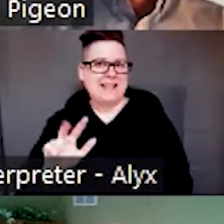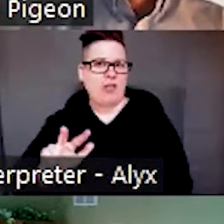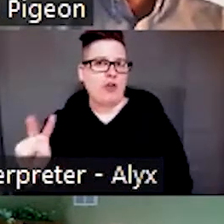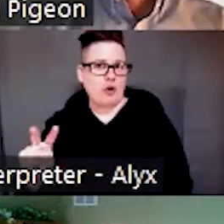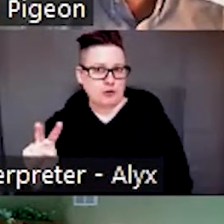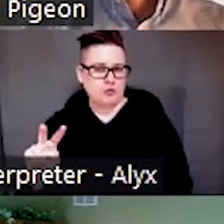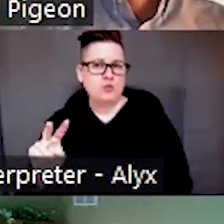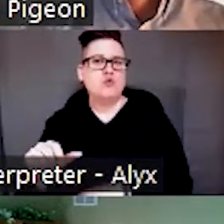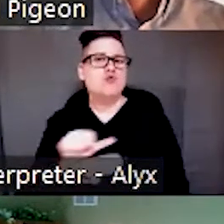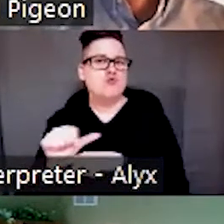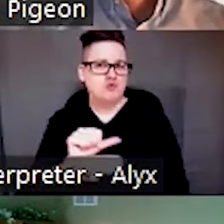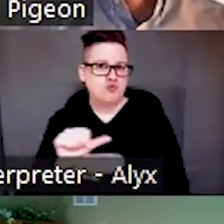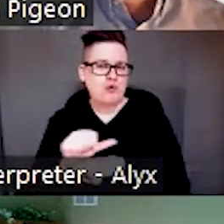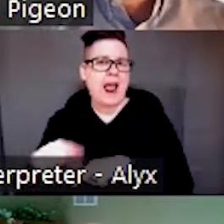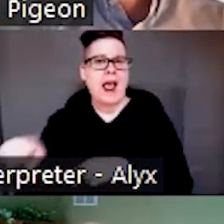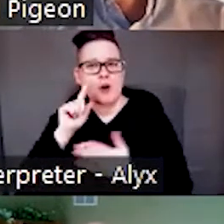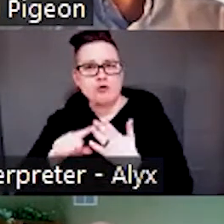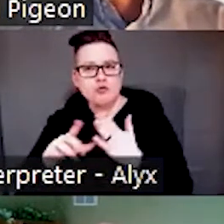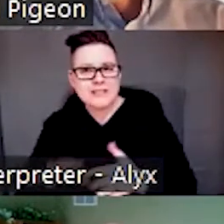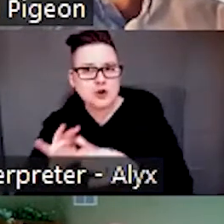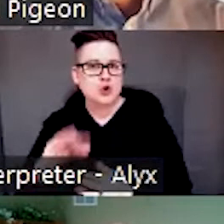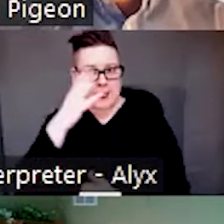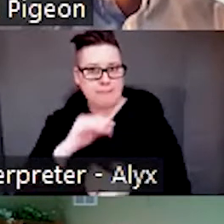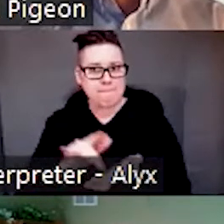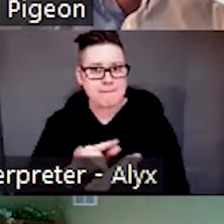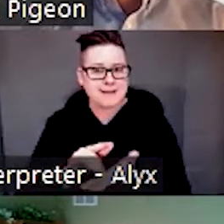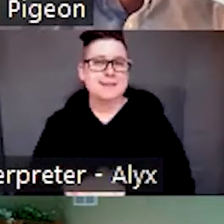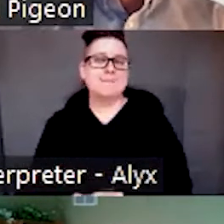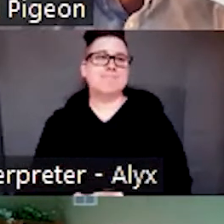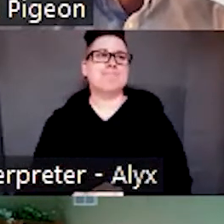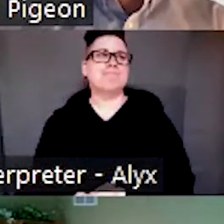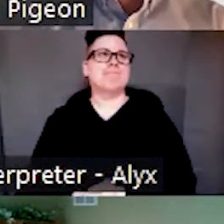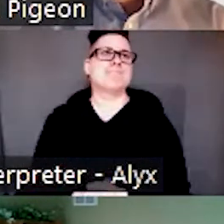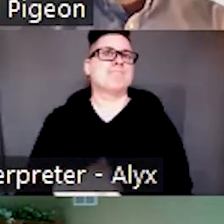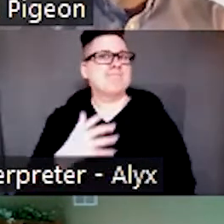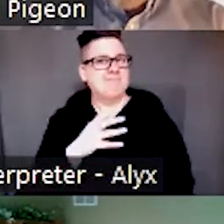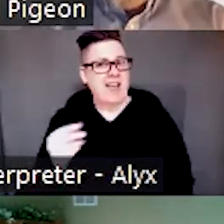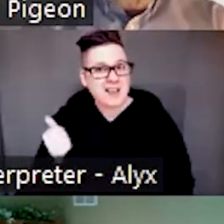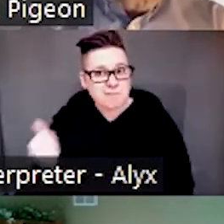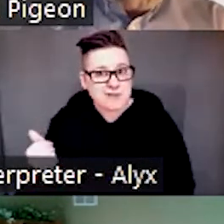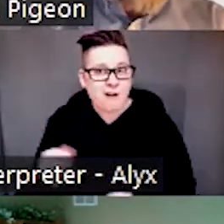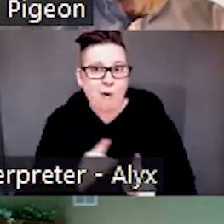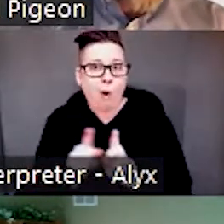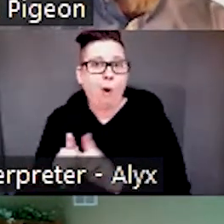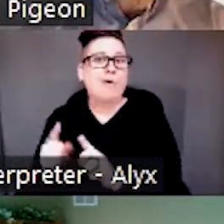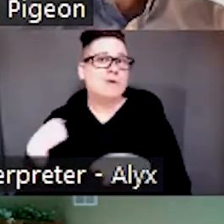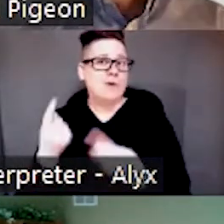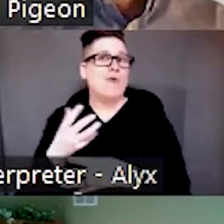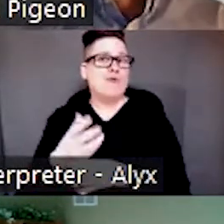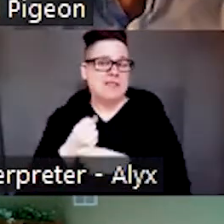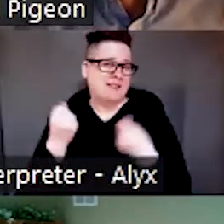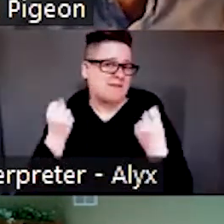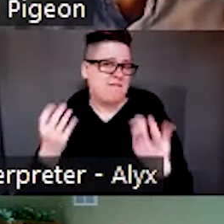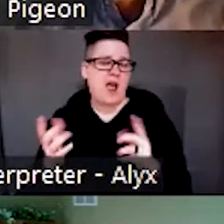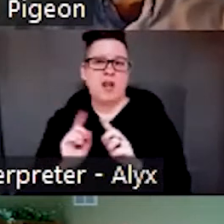to train researchers in sleep medicine, and has also received a number